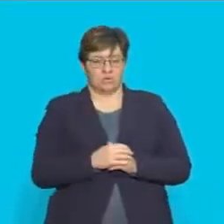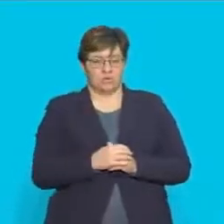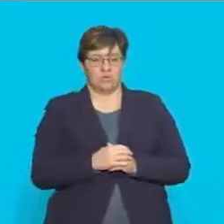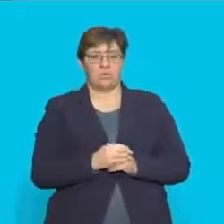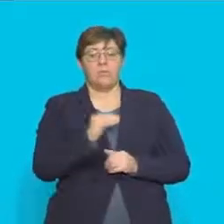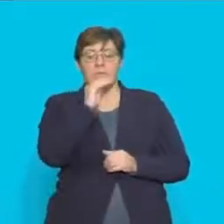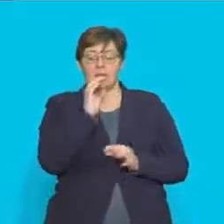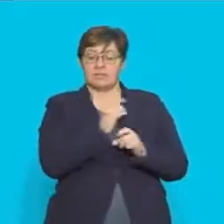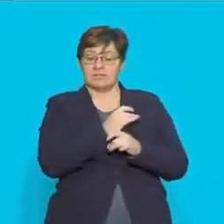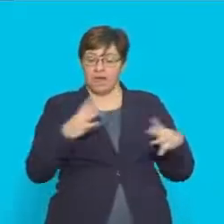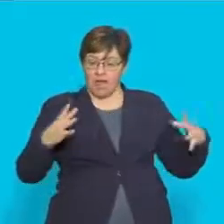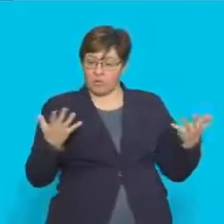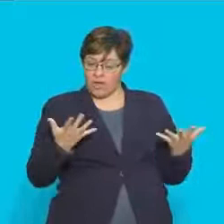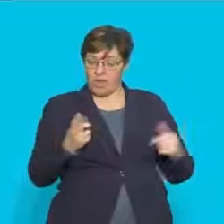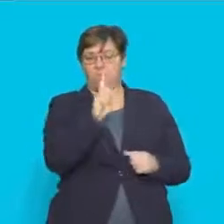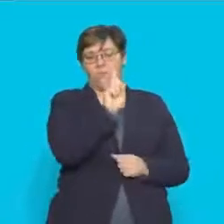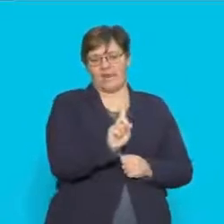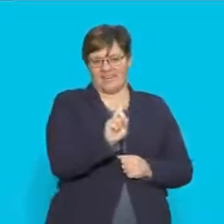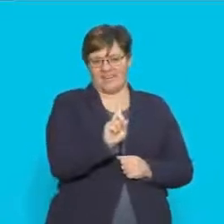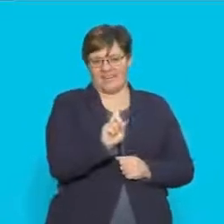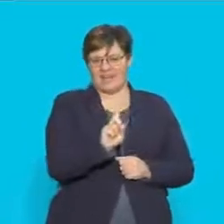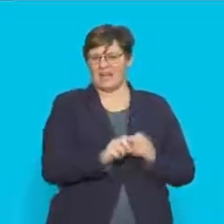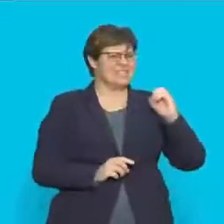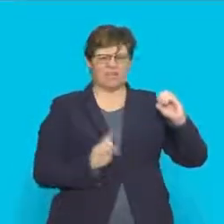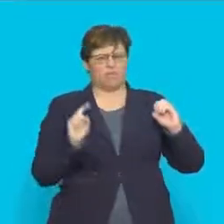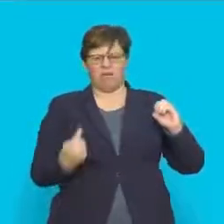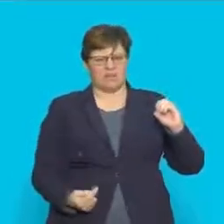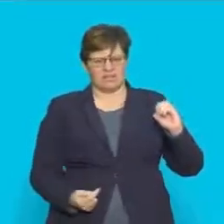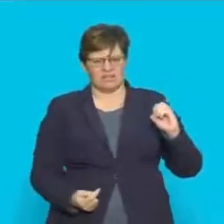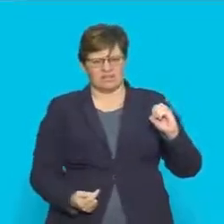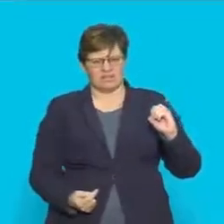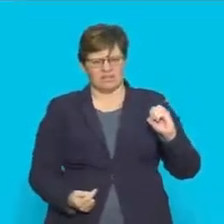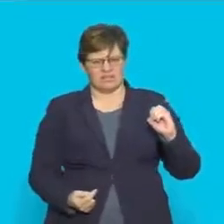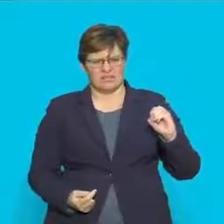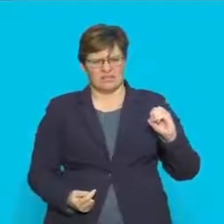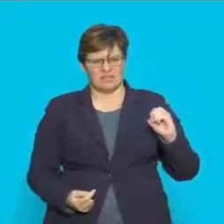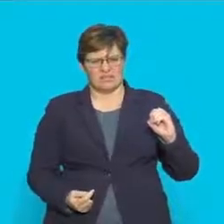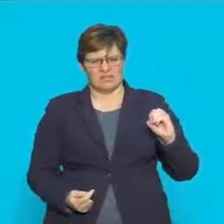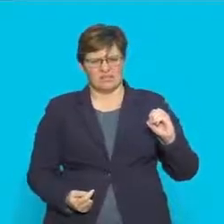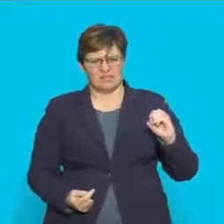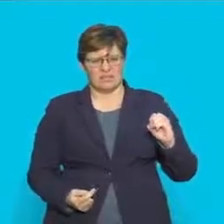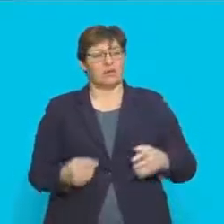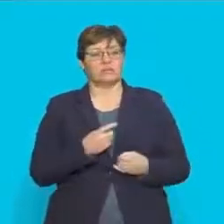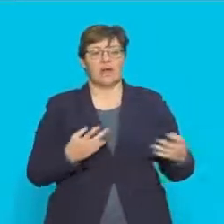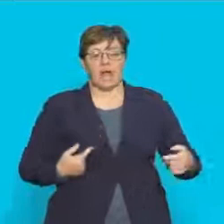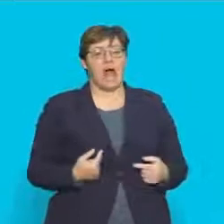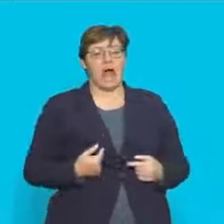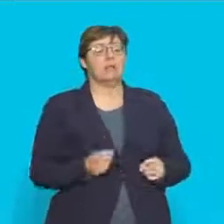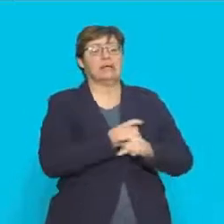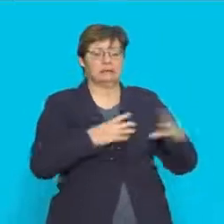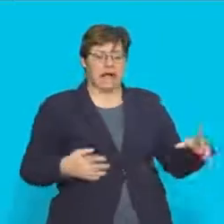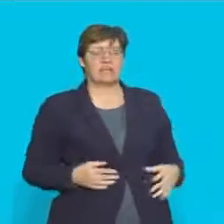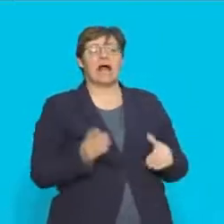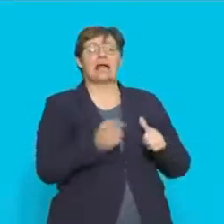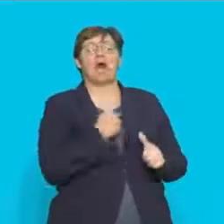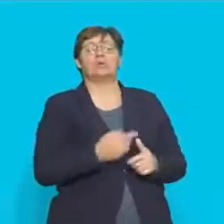normally start? We normally start at 1 because you can't start at 0. But I am yet to see a person who says, I am starting